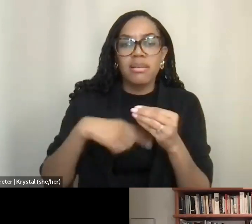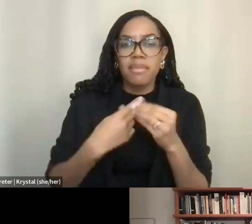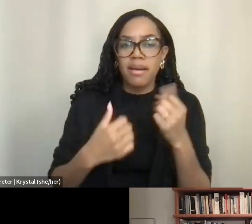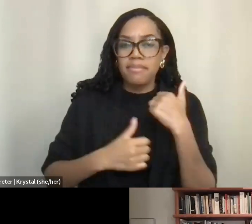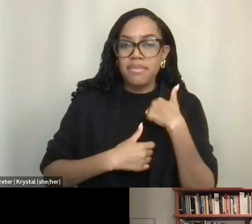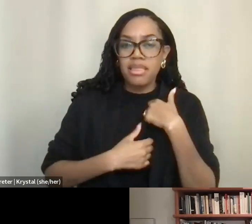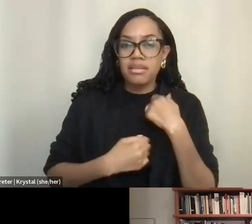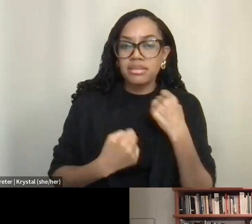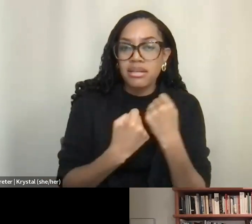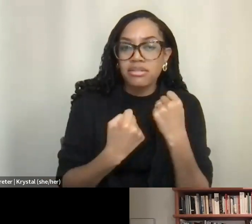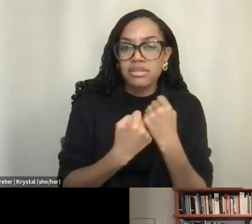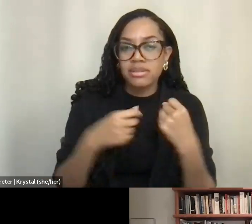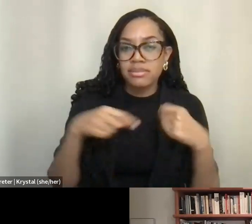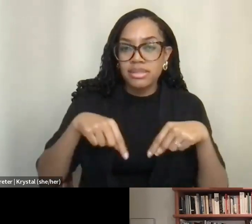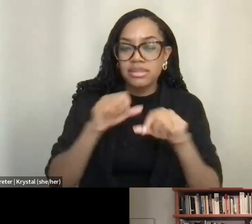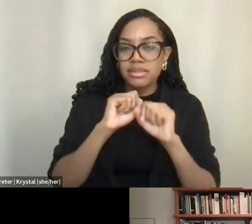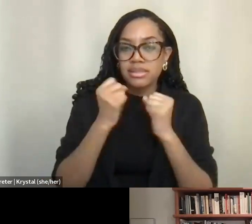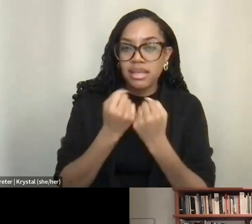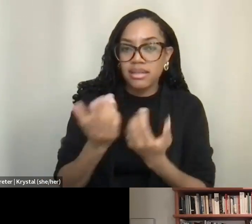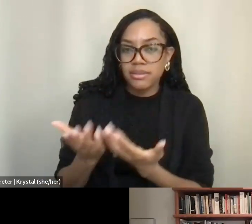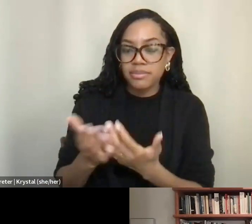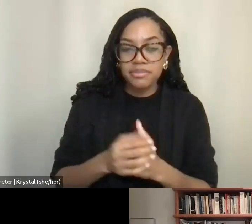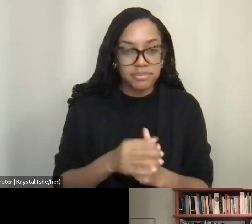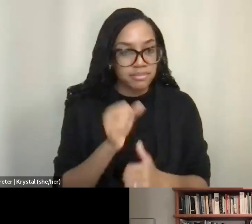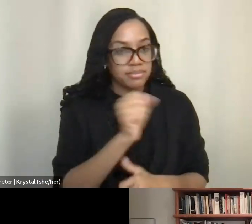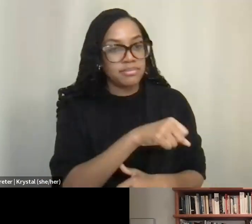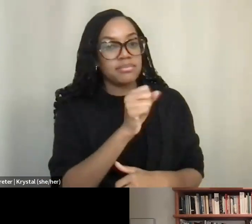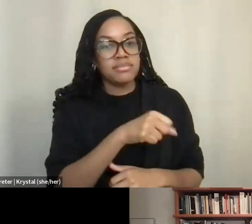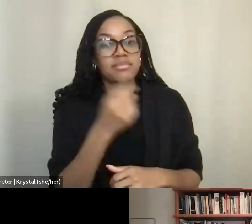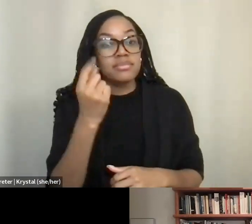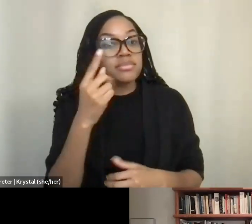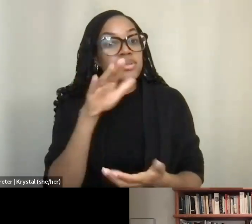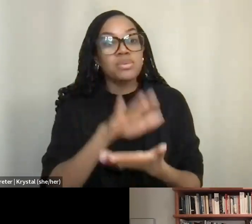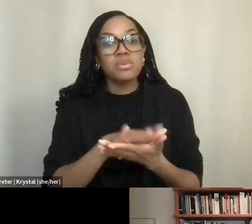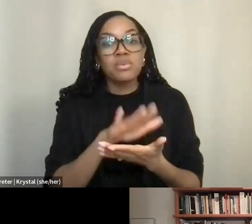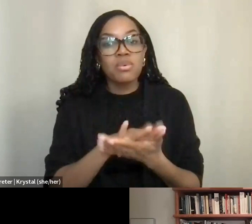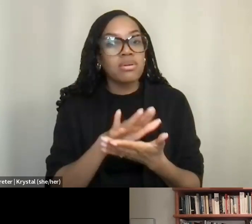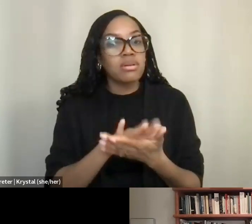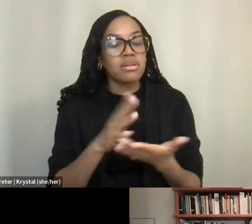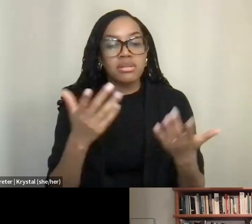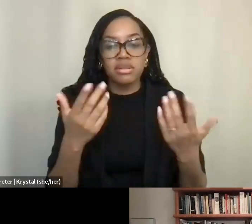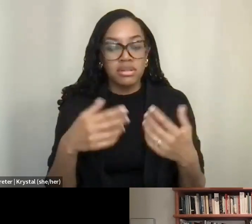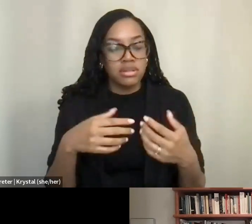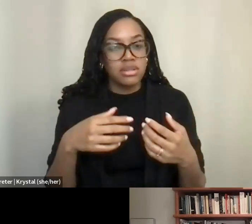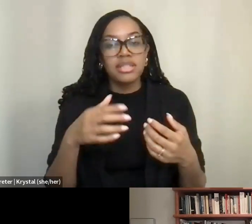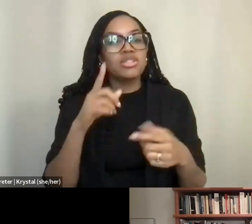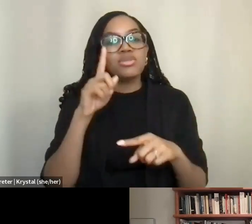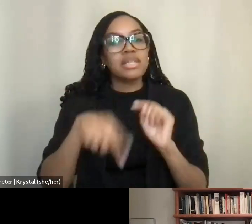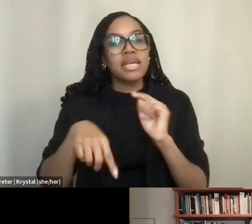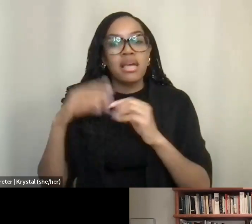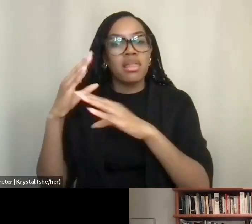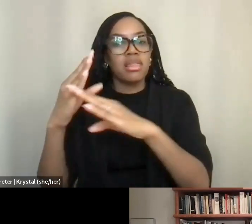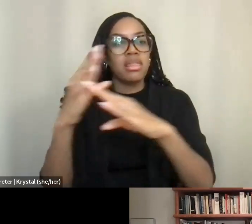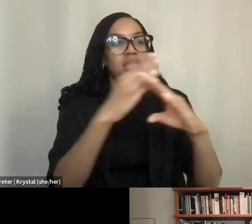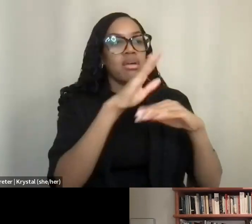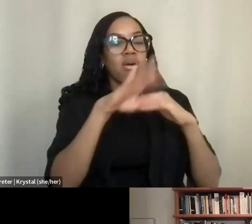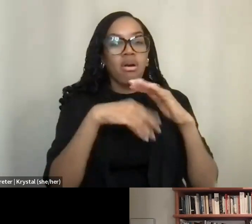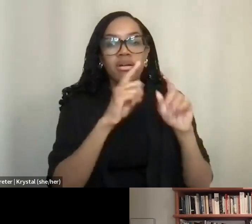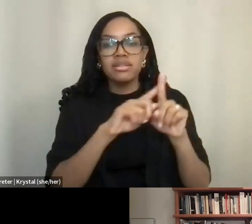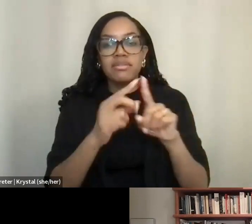The walls don't keep out all the different pressures, attitudes. Media is such a